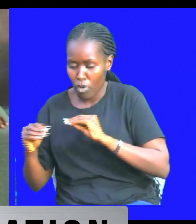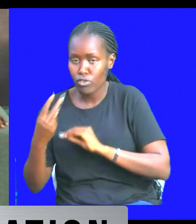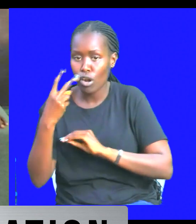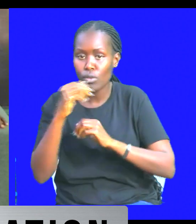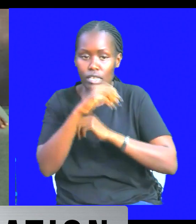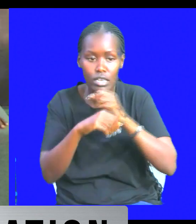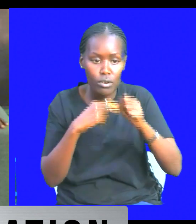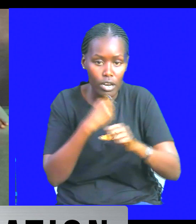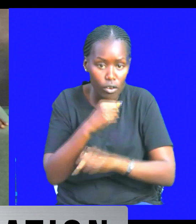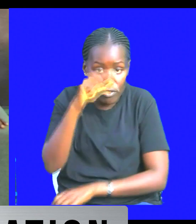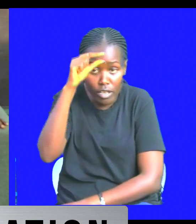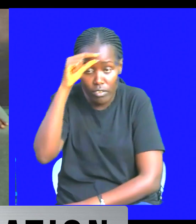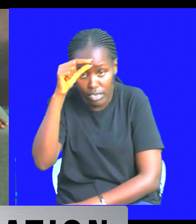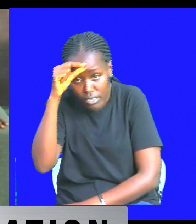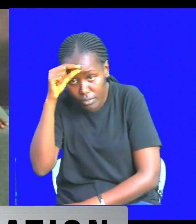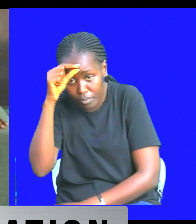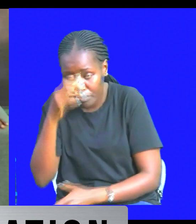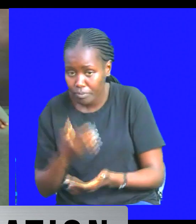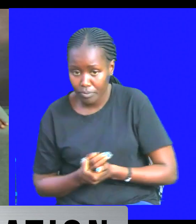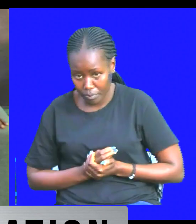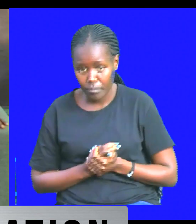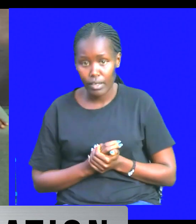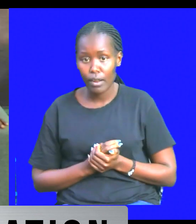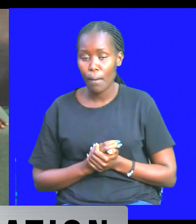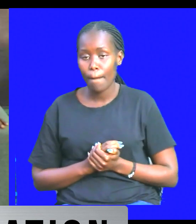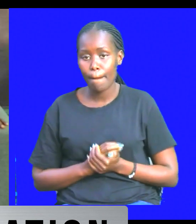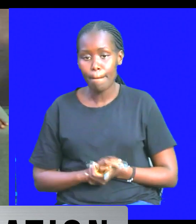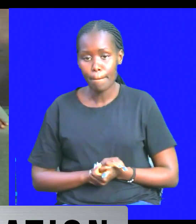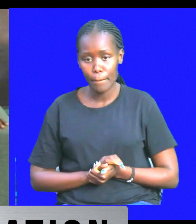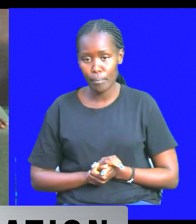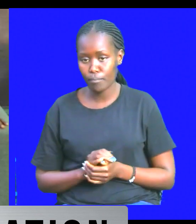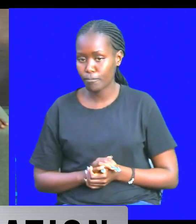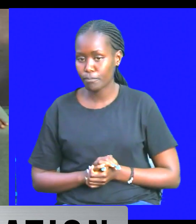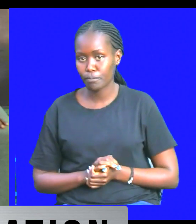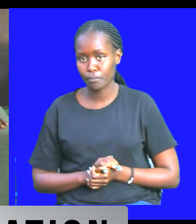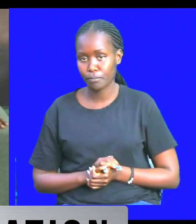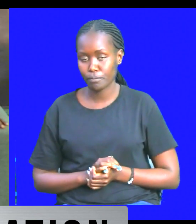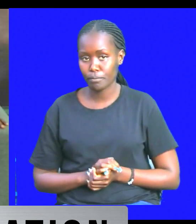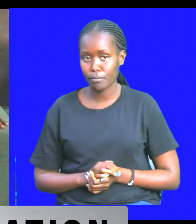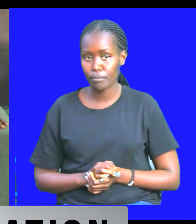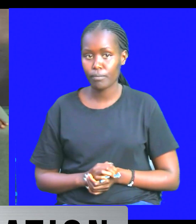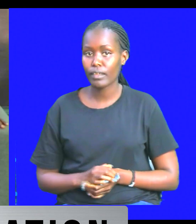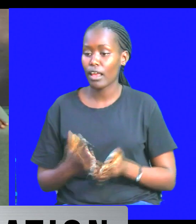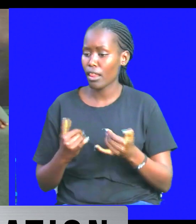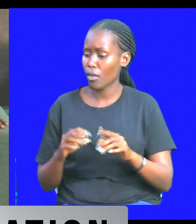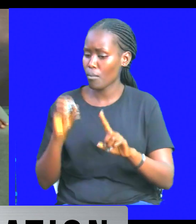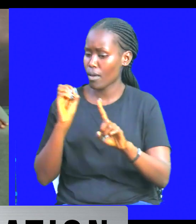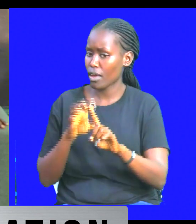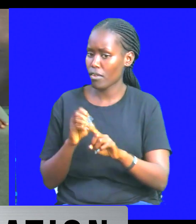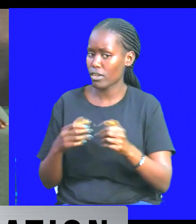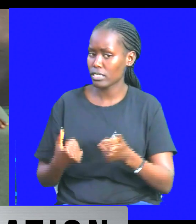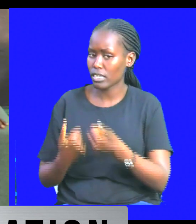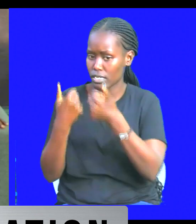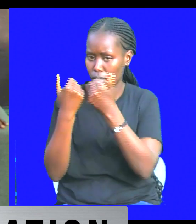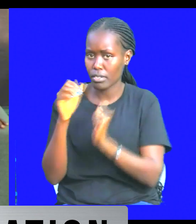its governance? And by the way, sorry, proceed. I would really advise that it happens, that an